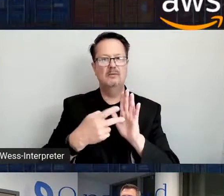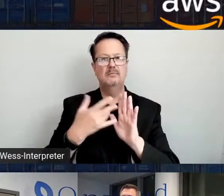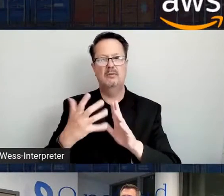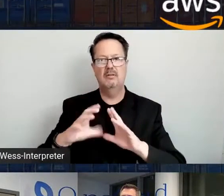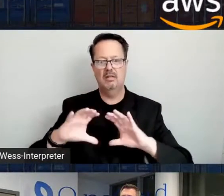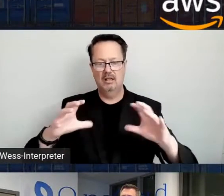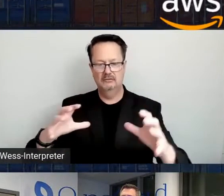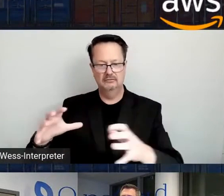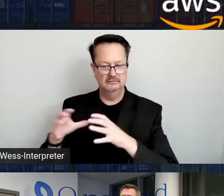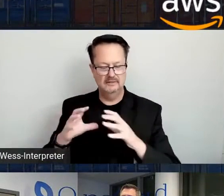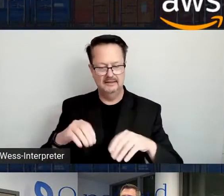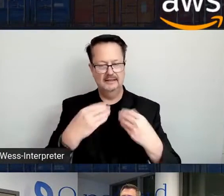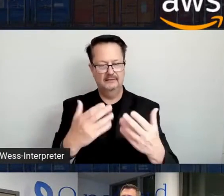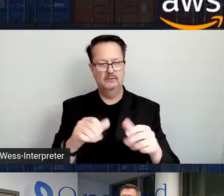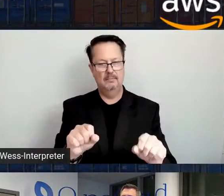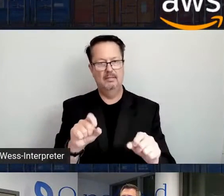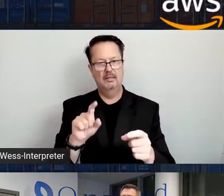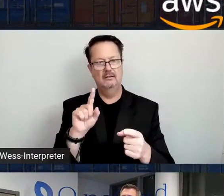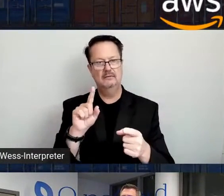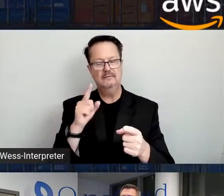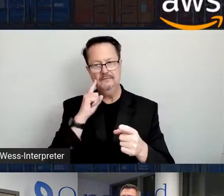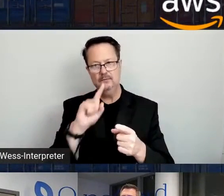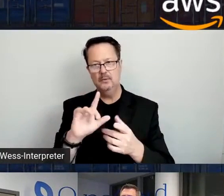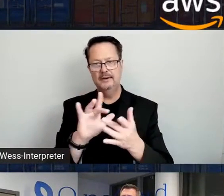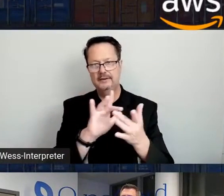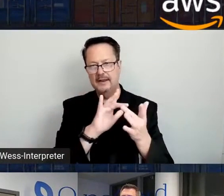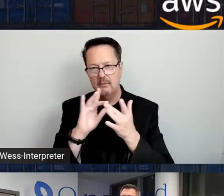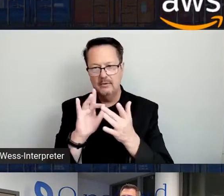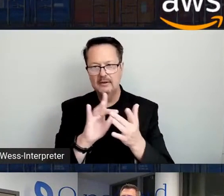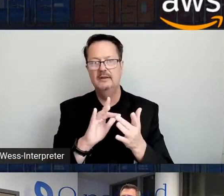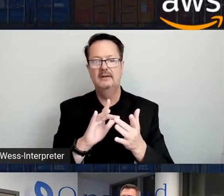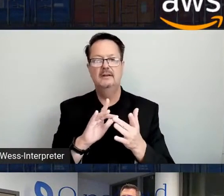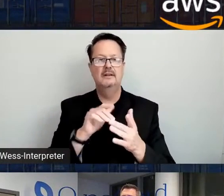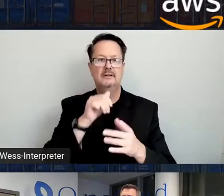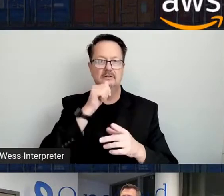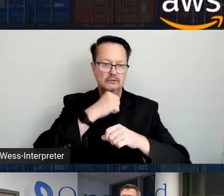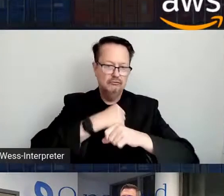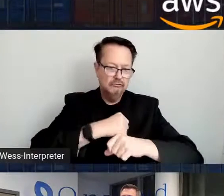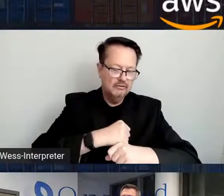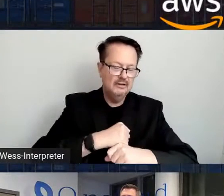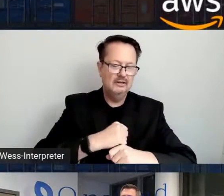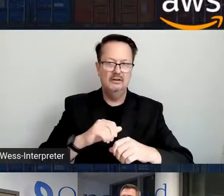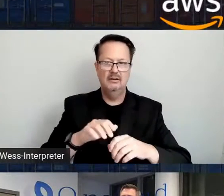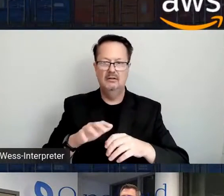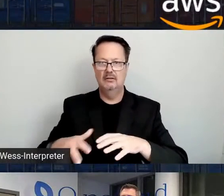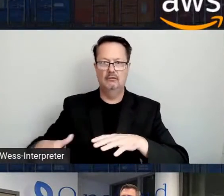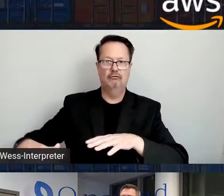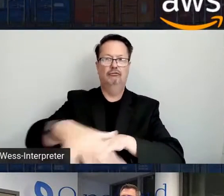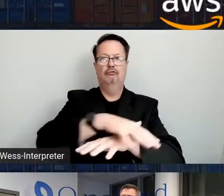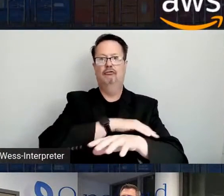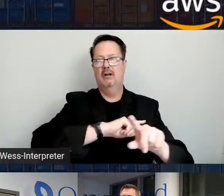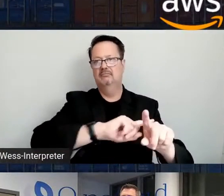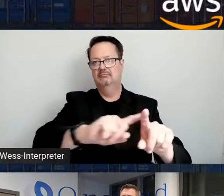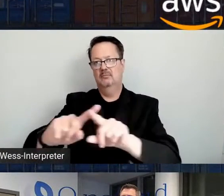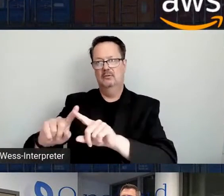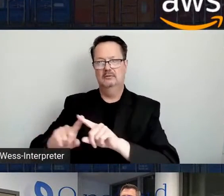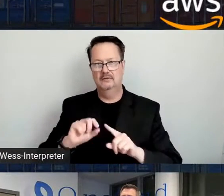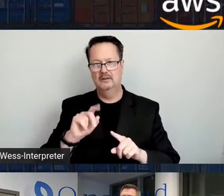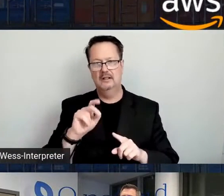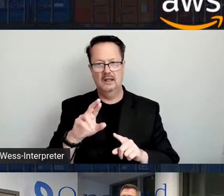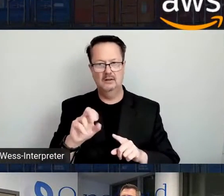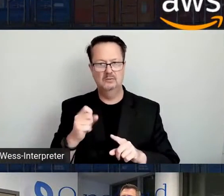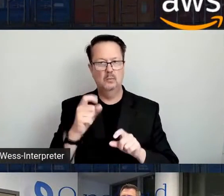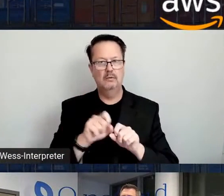to for networking and observability and security across multiple clusters that you could spin up leveraging cluster API